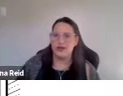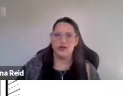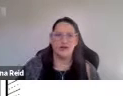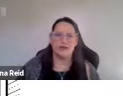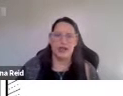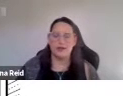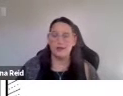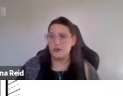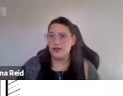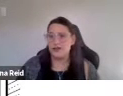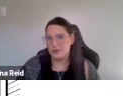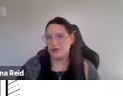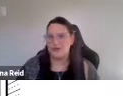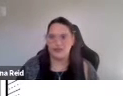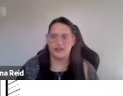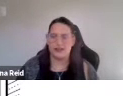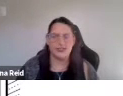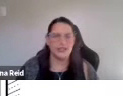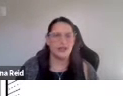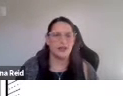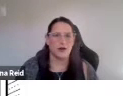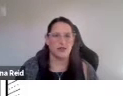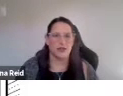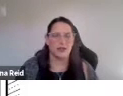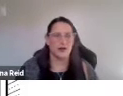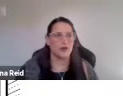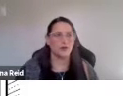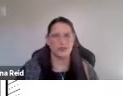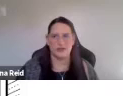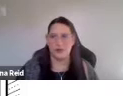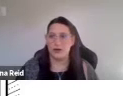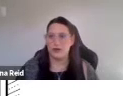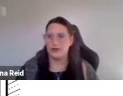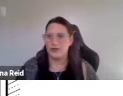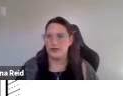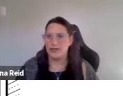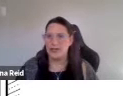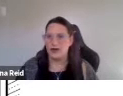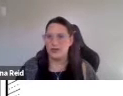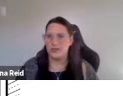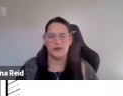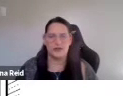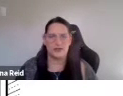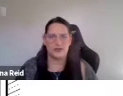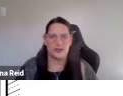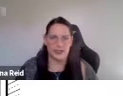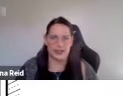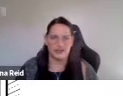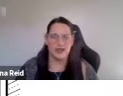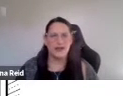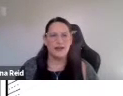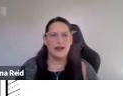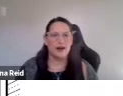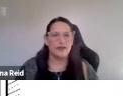professional, that the professional professors are actually teaching you are doing their own research work. So there's a lot of opportunity to